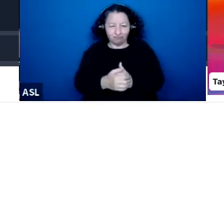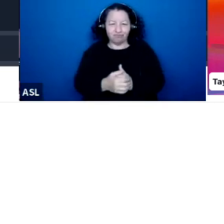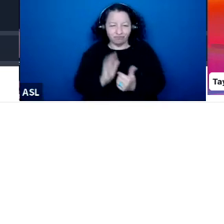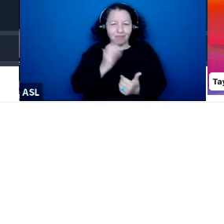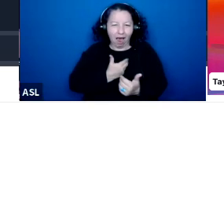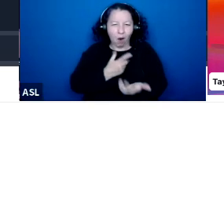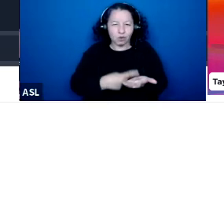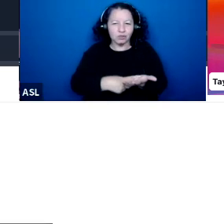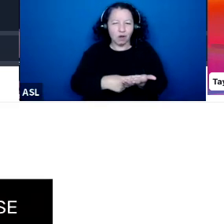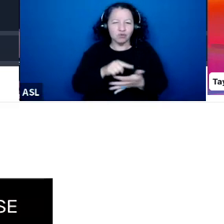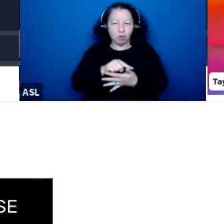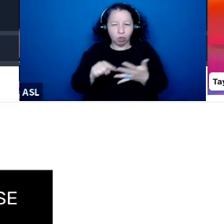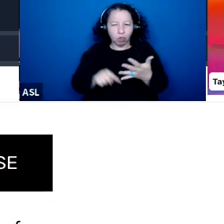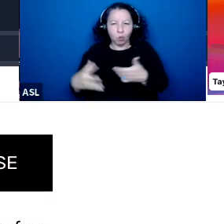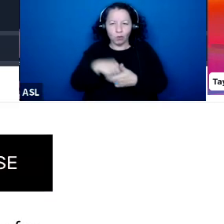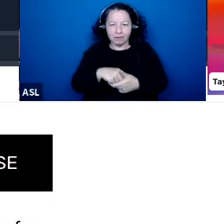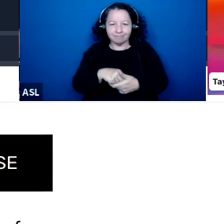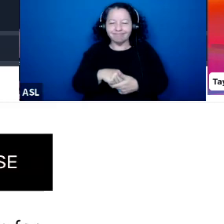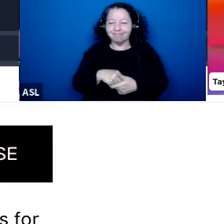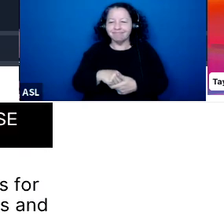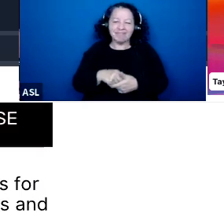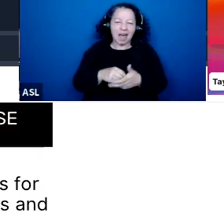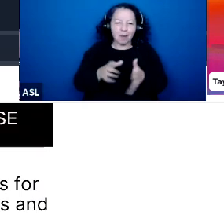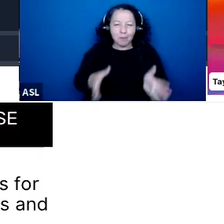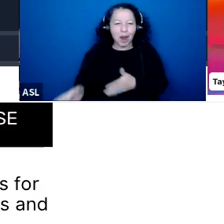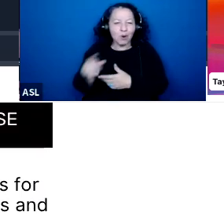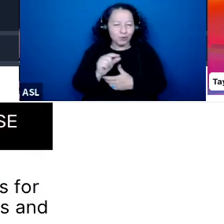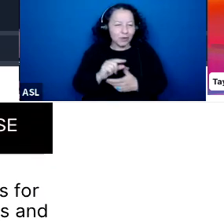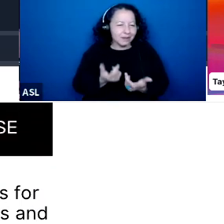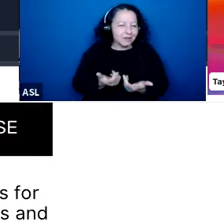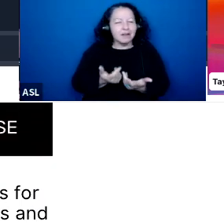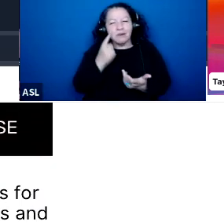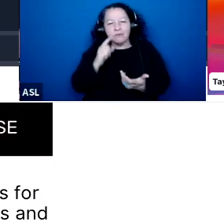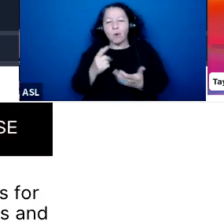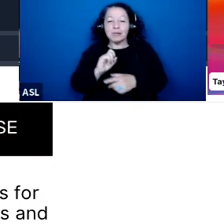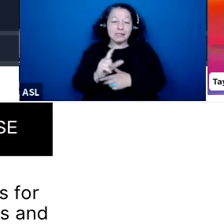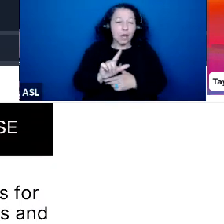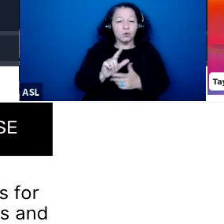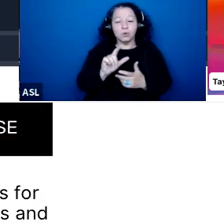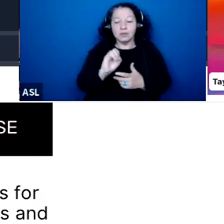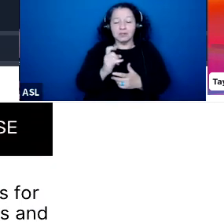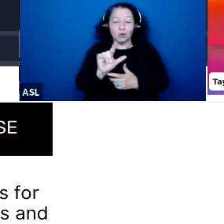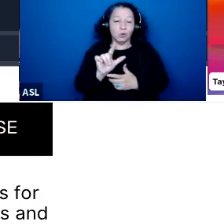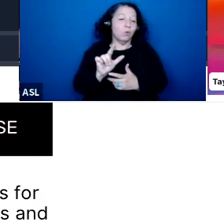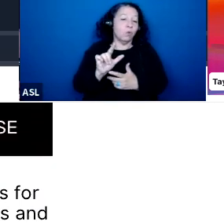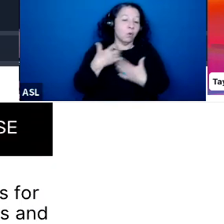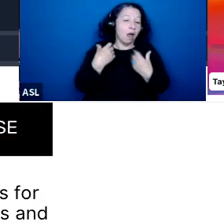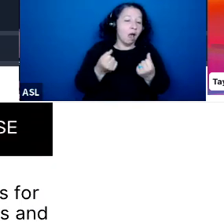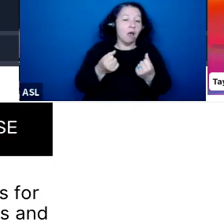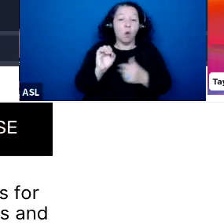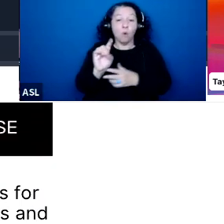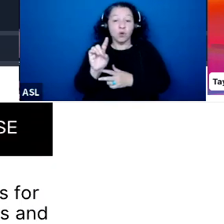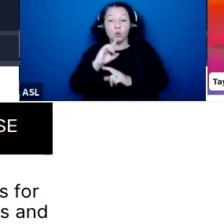of what we're covering, right? So it just kind of preempts you a little bit with we're going to talk about sexual health. We're going to talk about overdose prevention